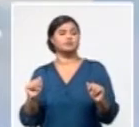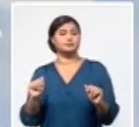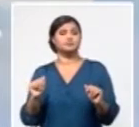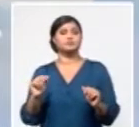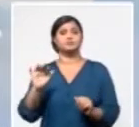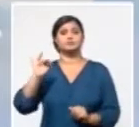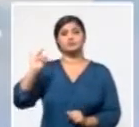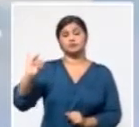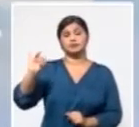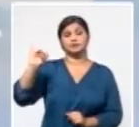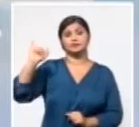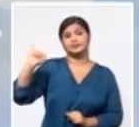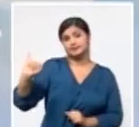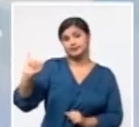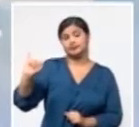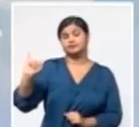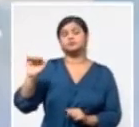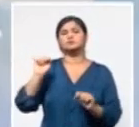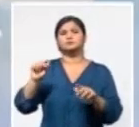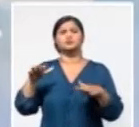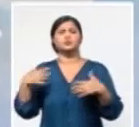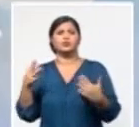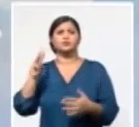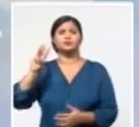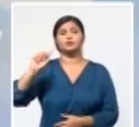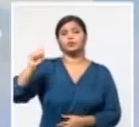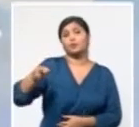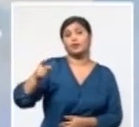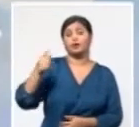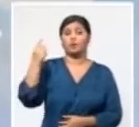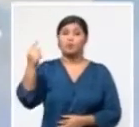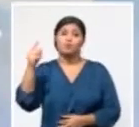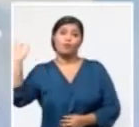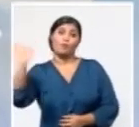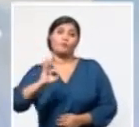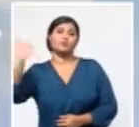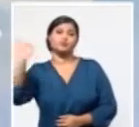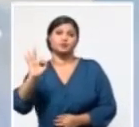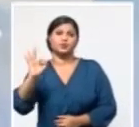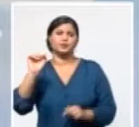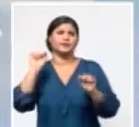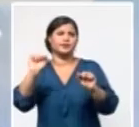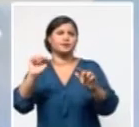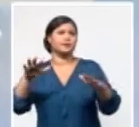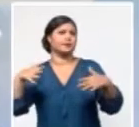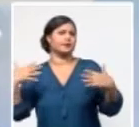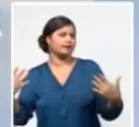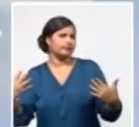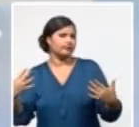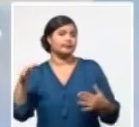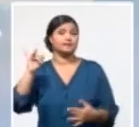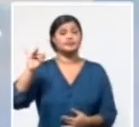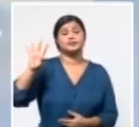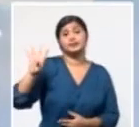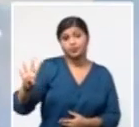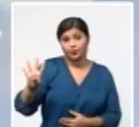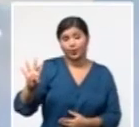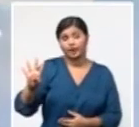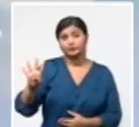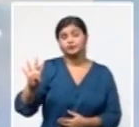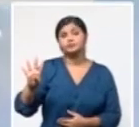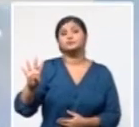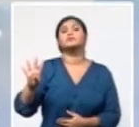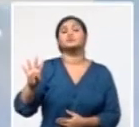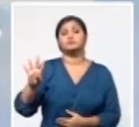admitted, 76 confirmed cases, 3.1% of all diagnosed people. 74 of them,